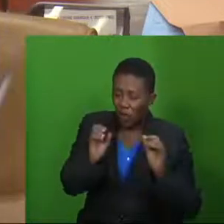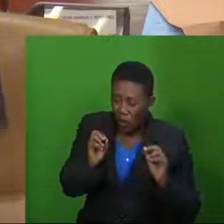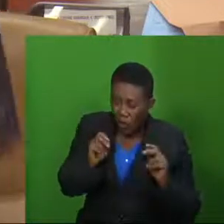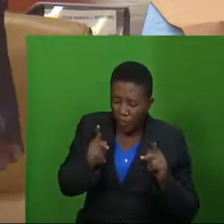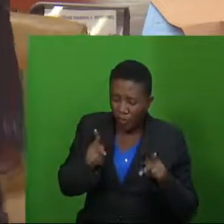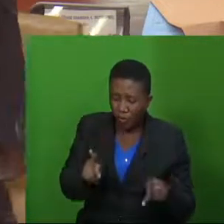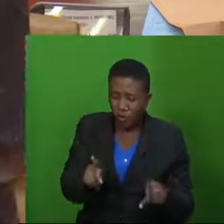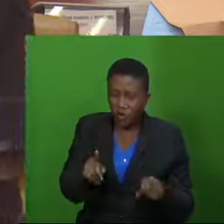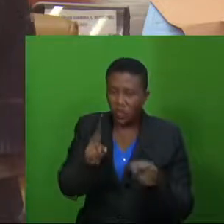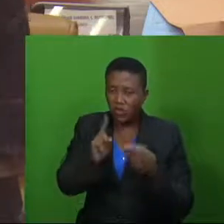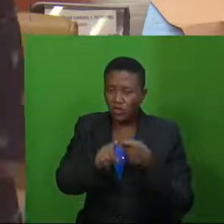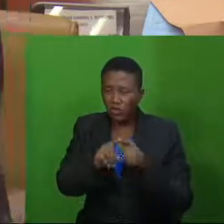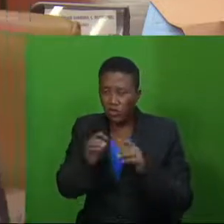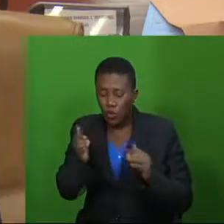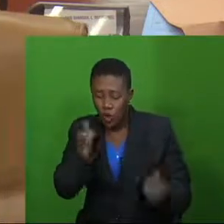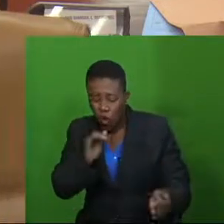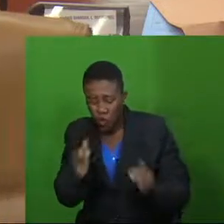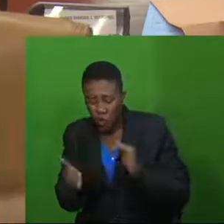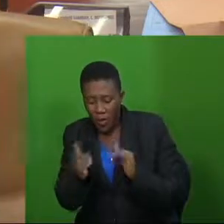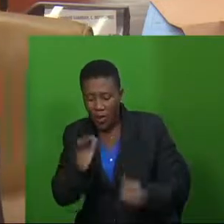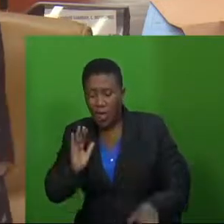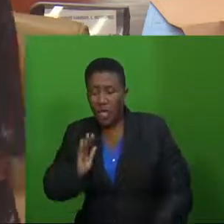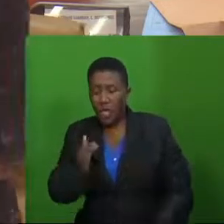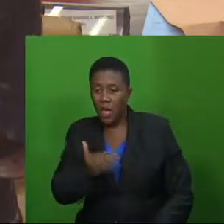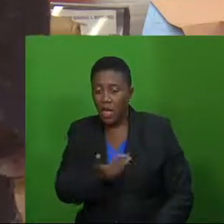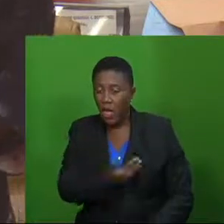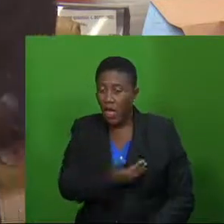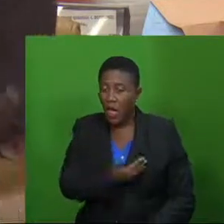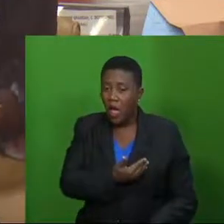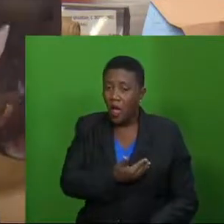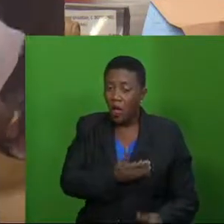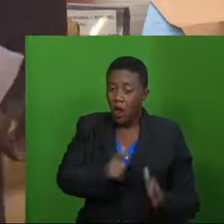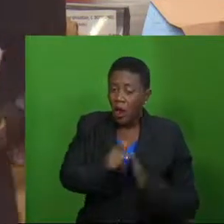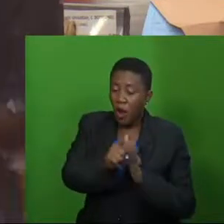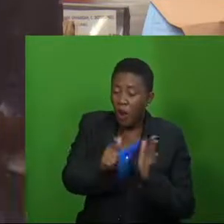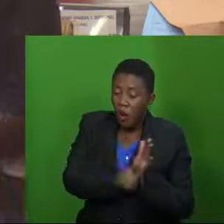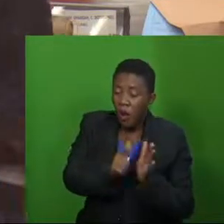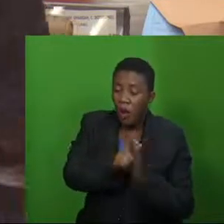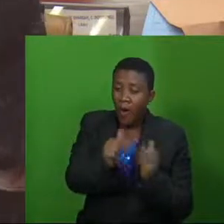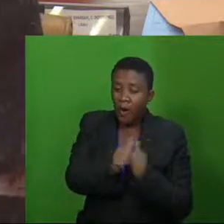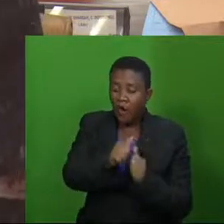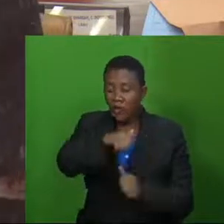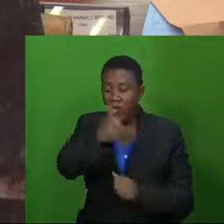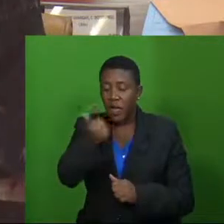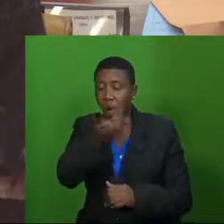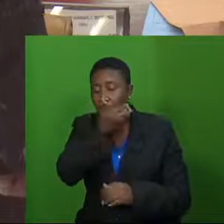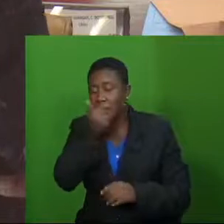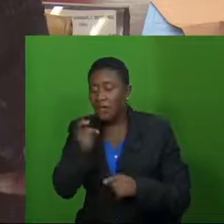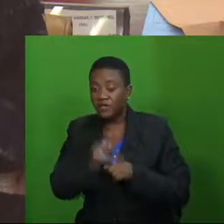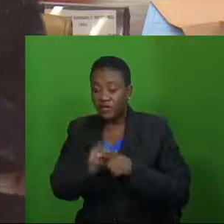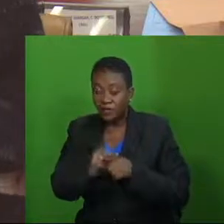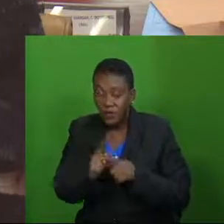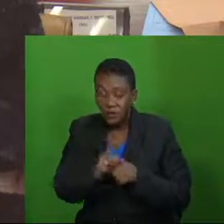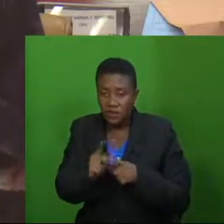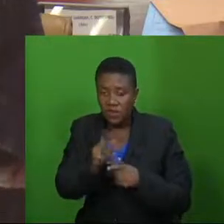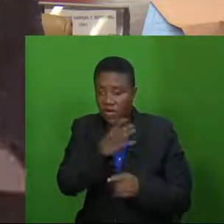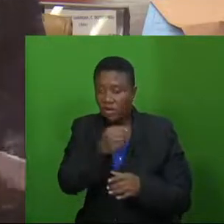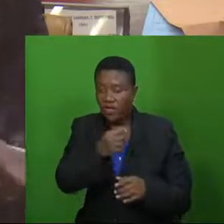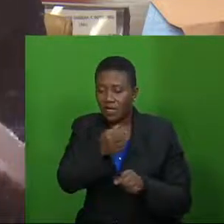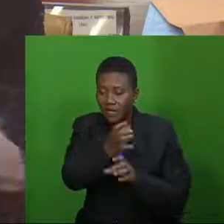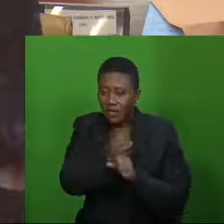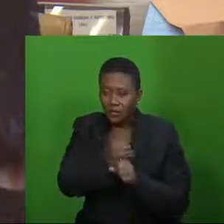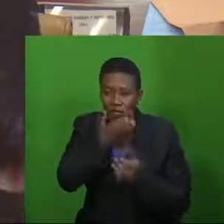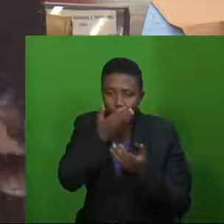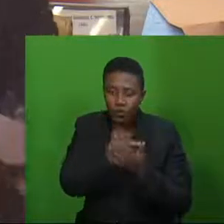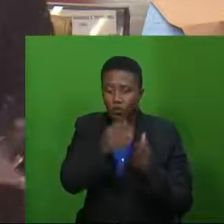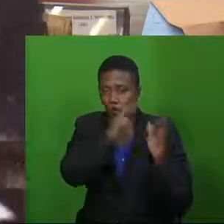to compare our standing orders with other best practices and come out with the best rules of procedure. Because we